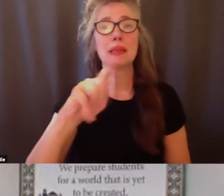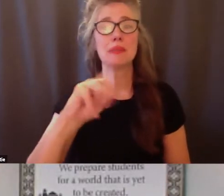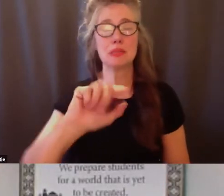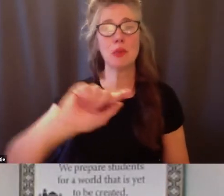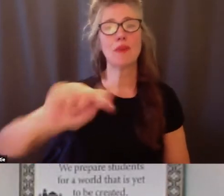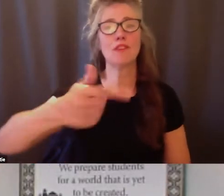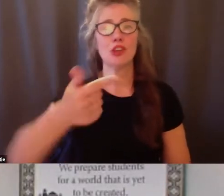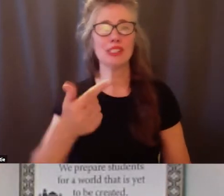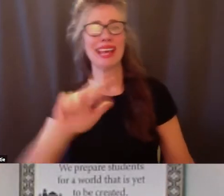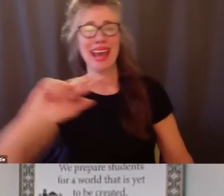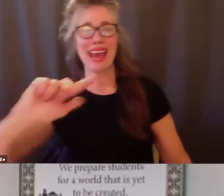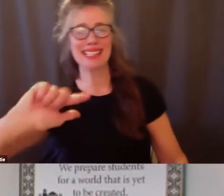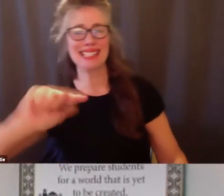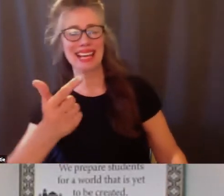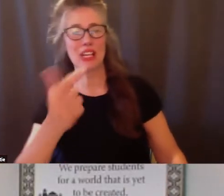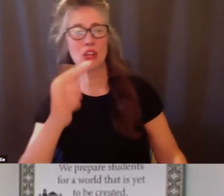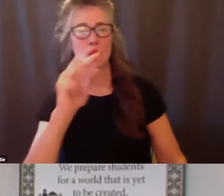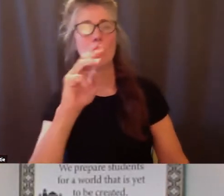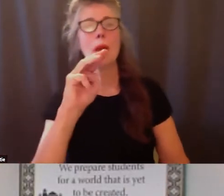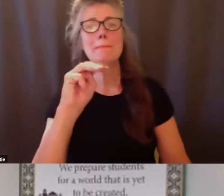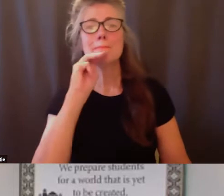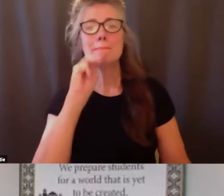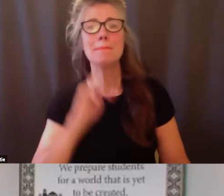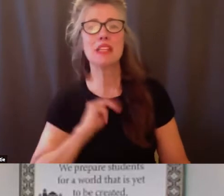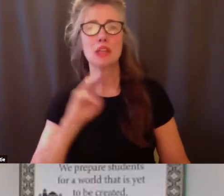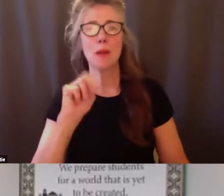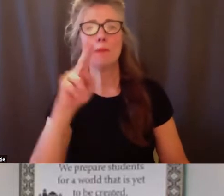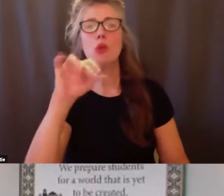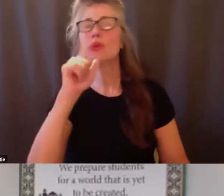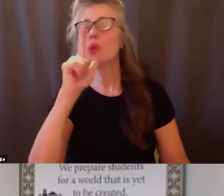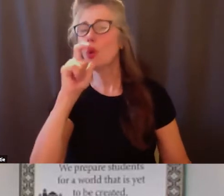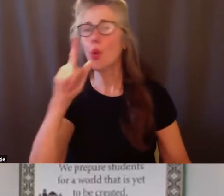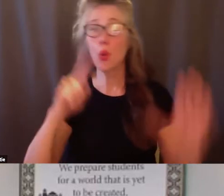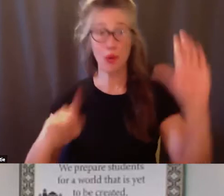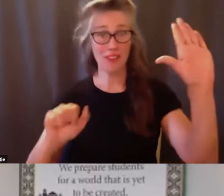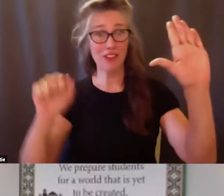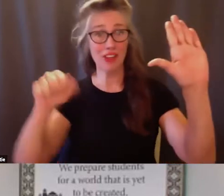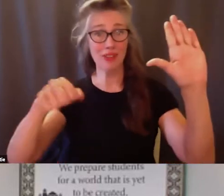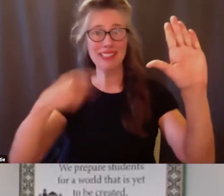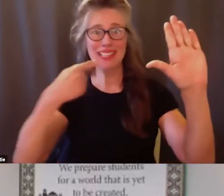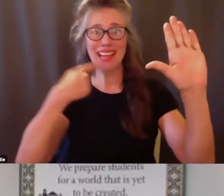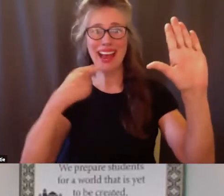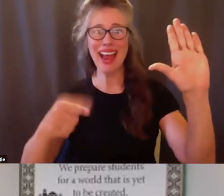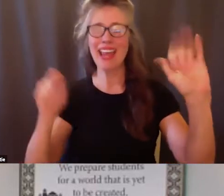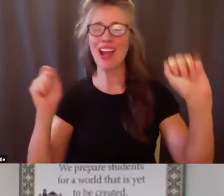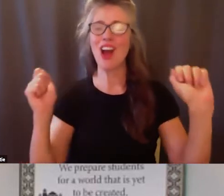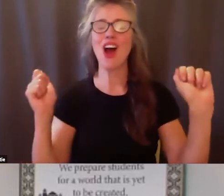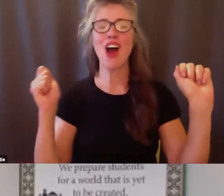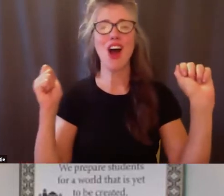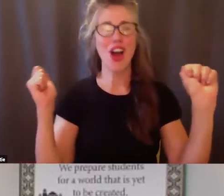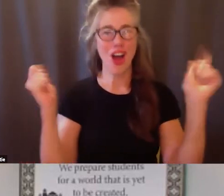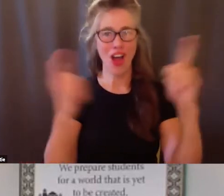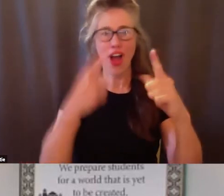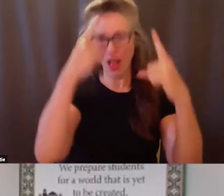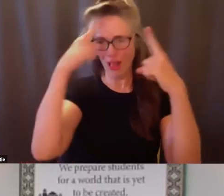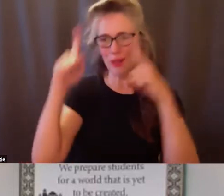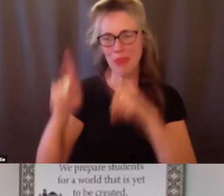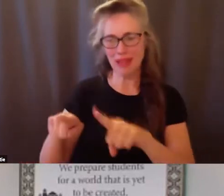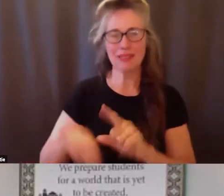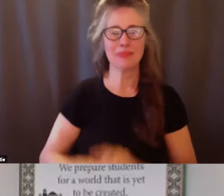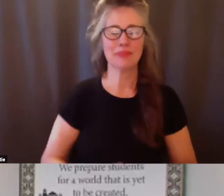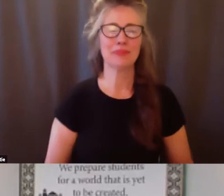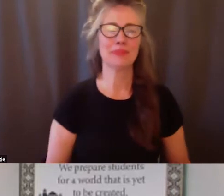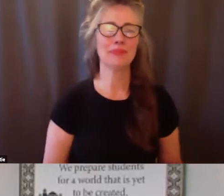new position, please signify by raising your hand and saying aye. Aye. Aye. Aye, then the motion passes